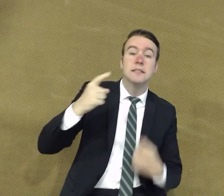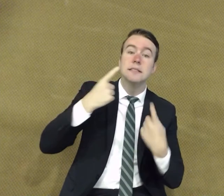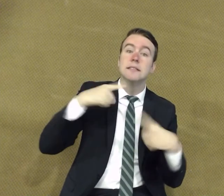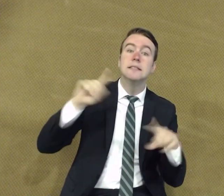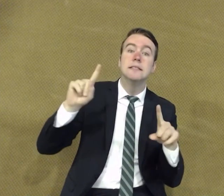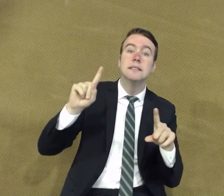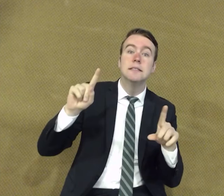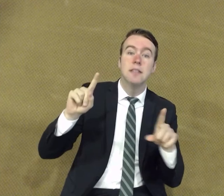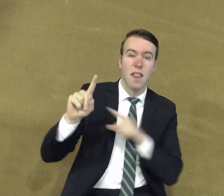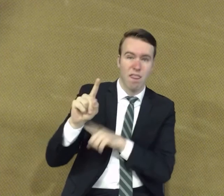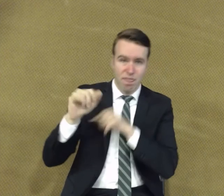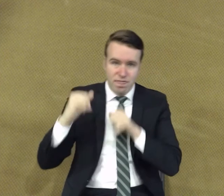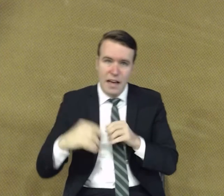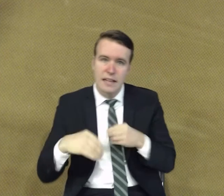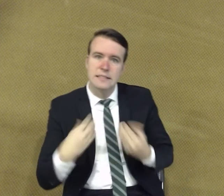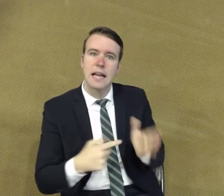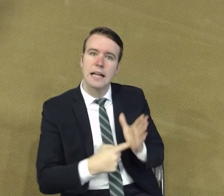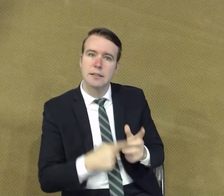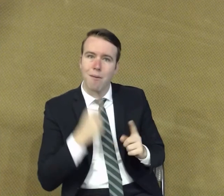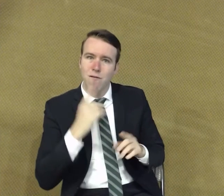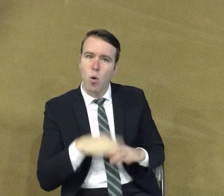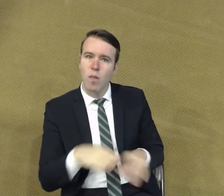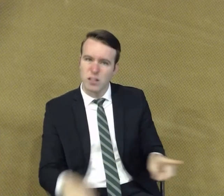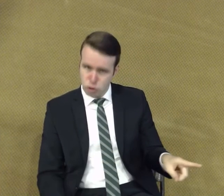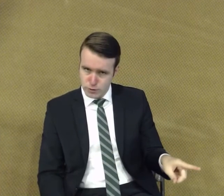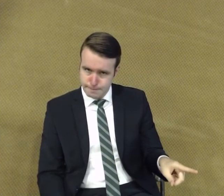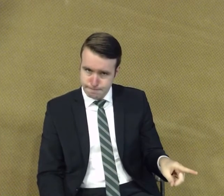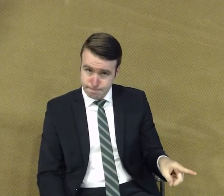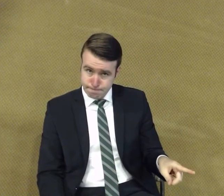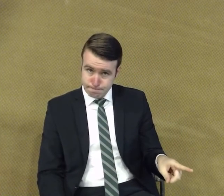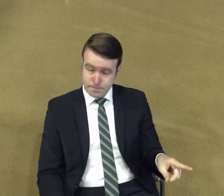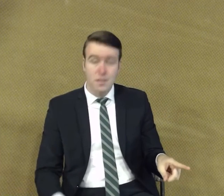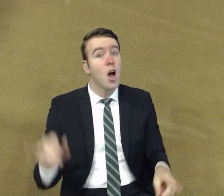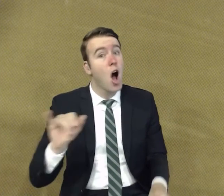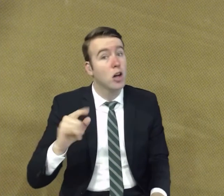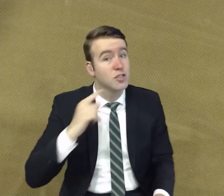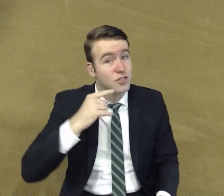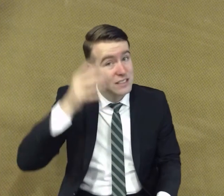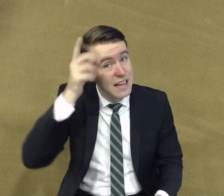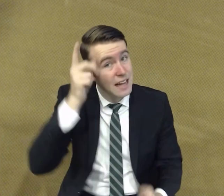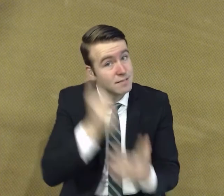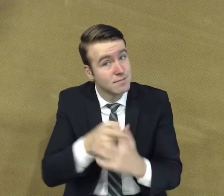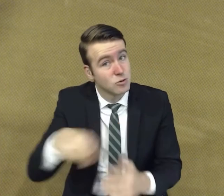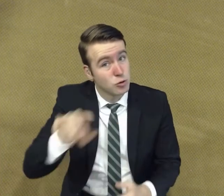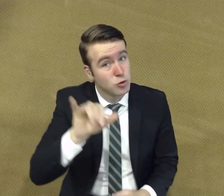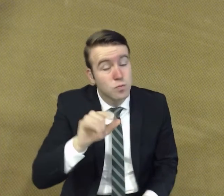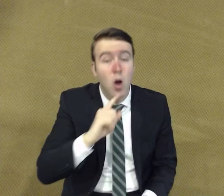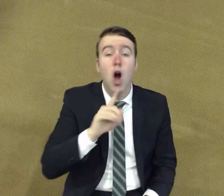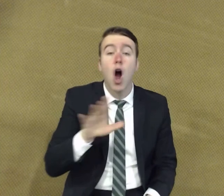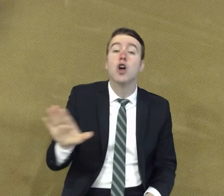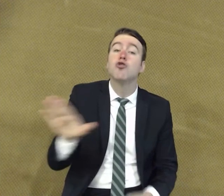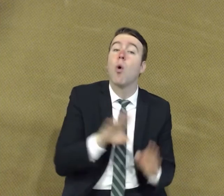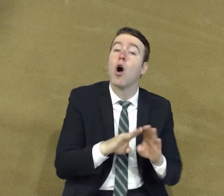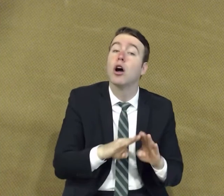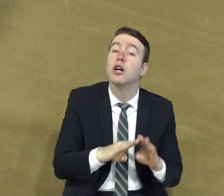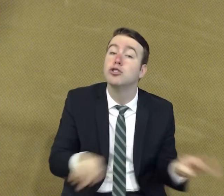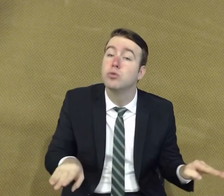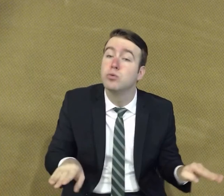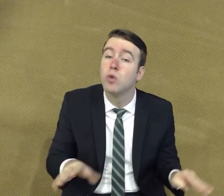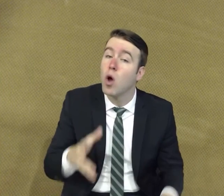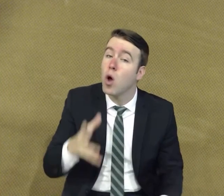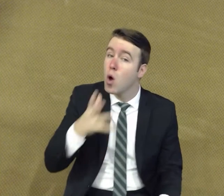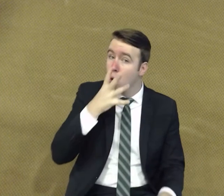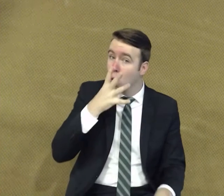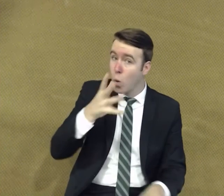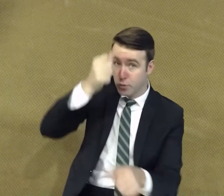their children. So are your children, this goes for daddies too, are your children going